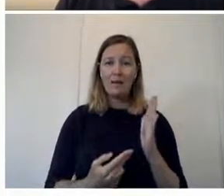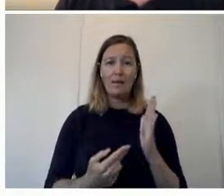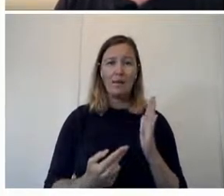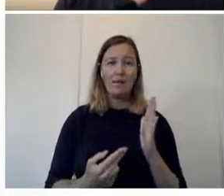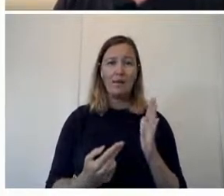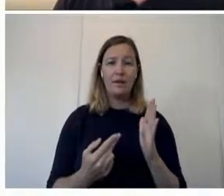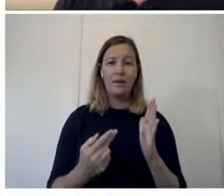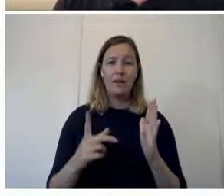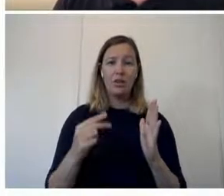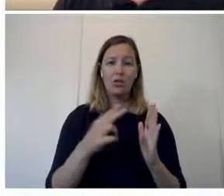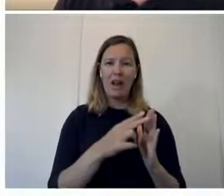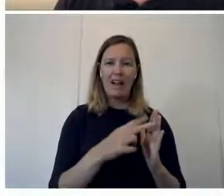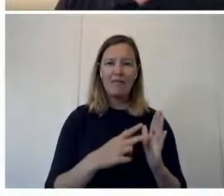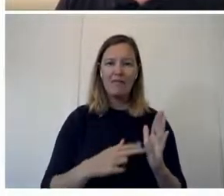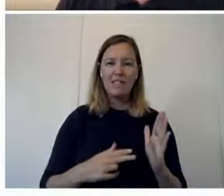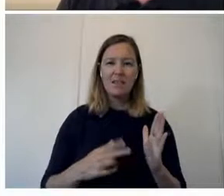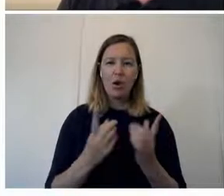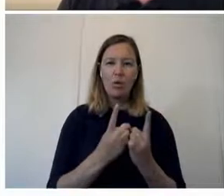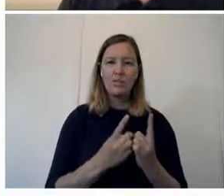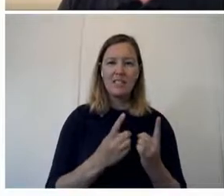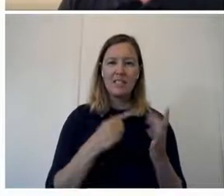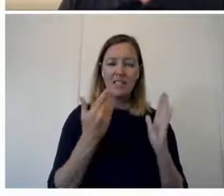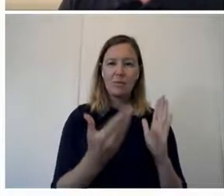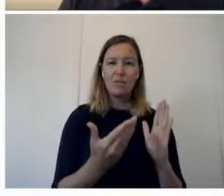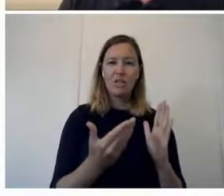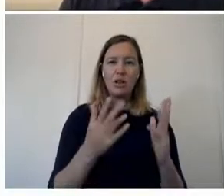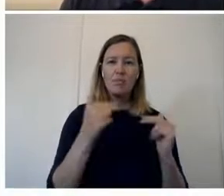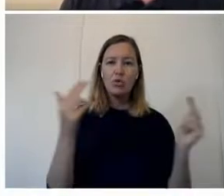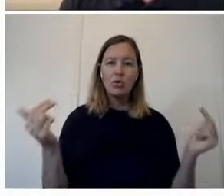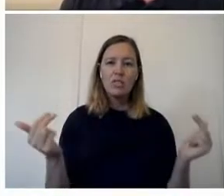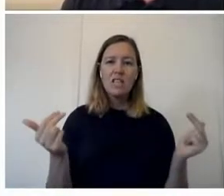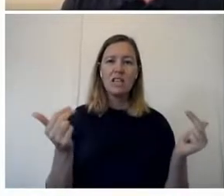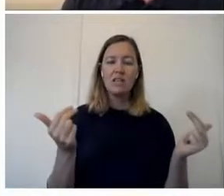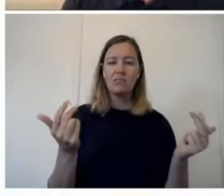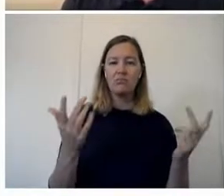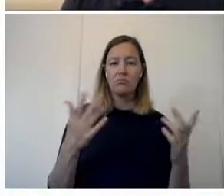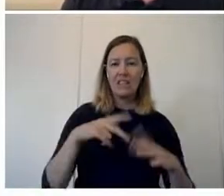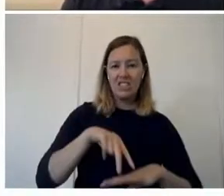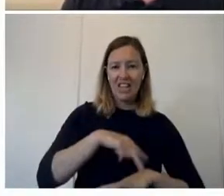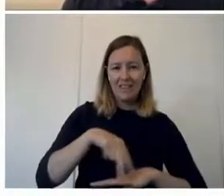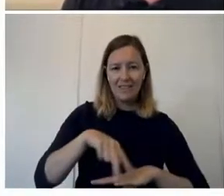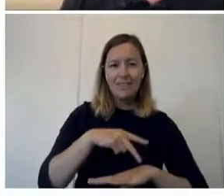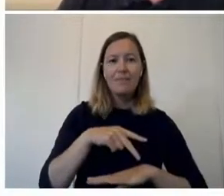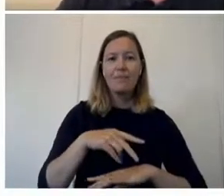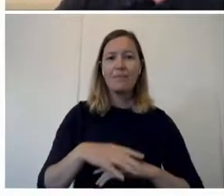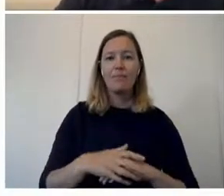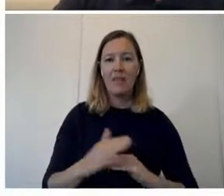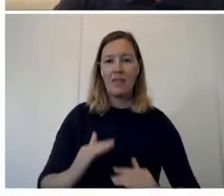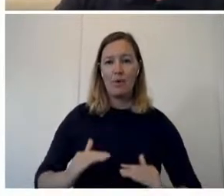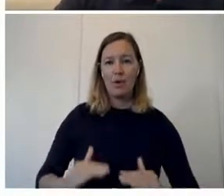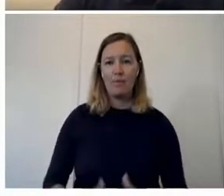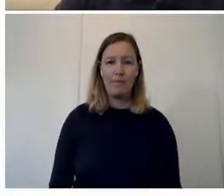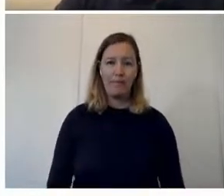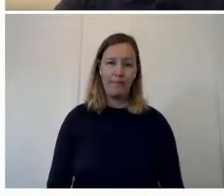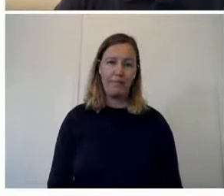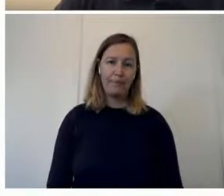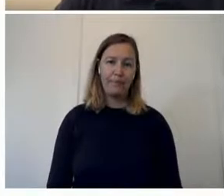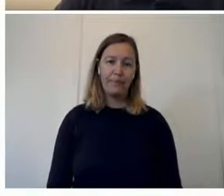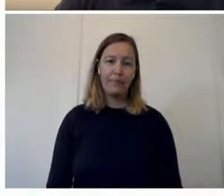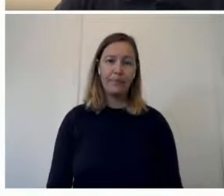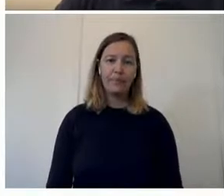exhibition, music concerts, and dance. Bringing up the bottom there.